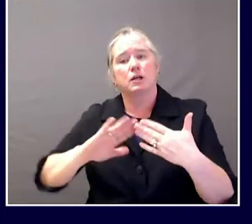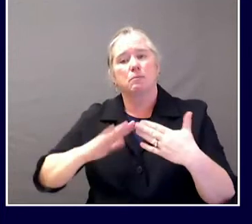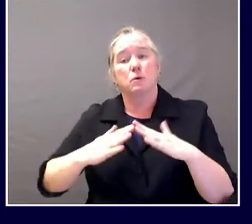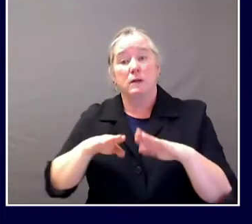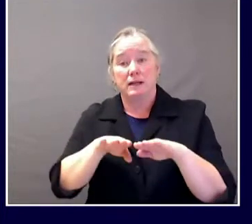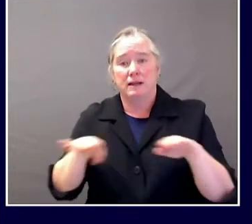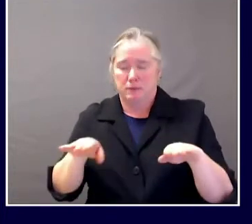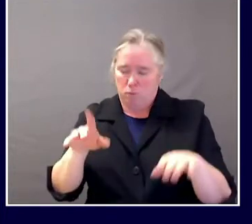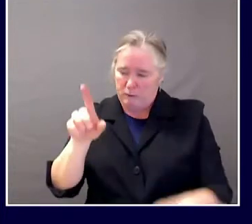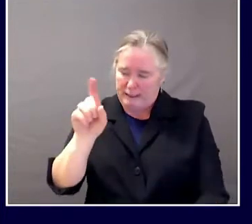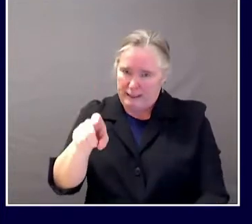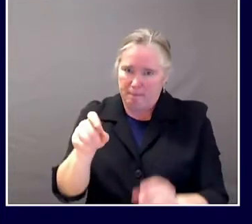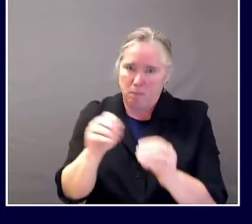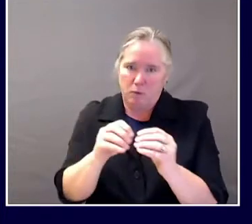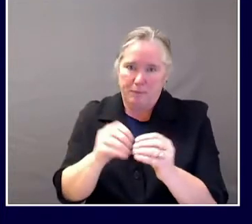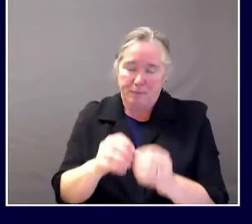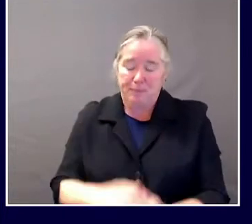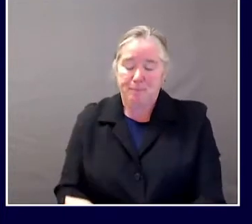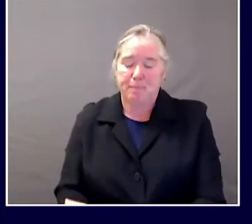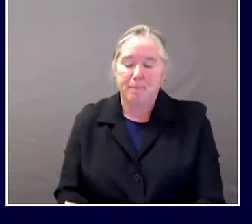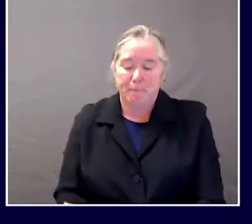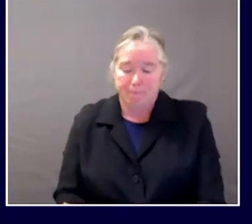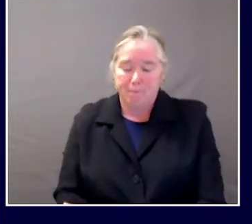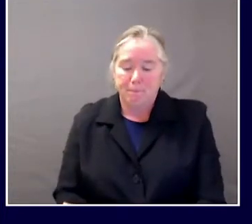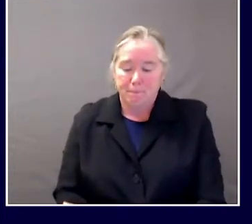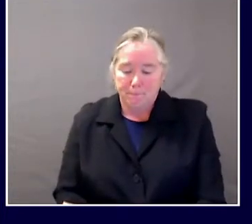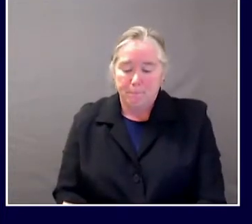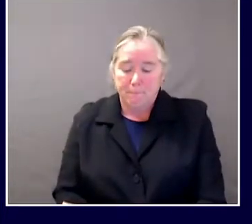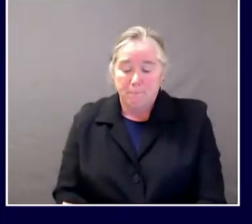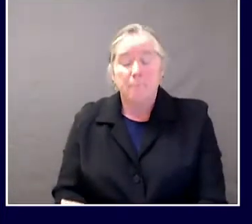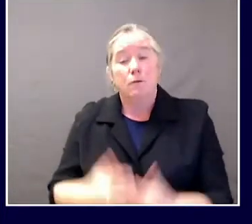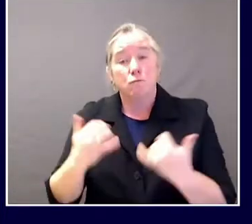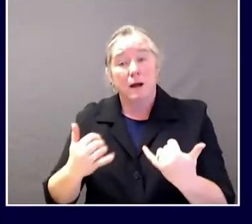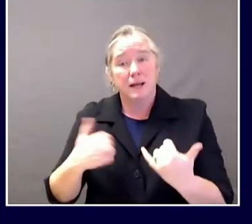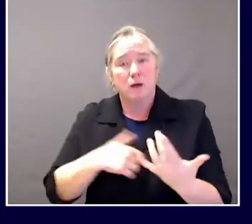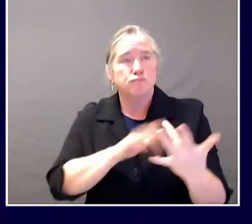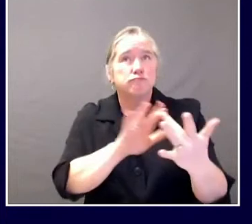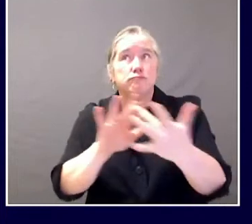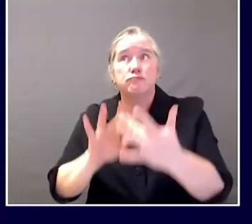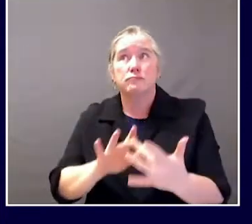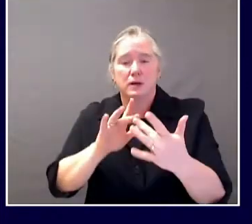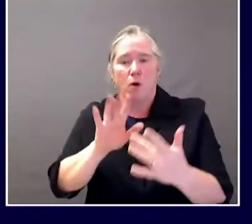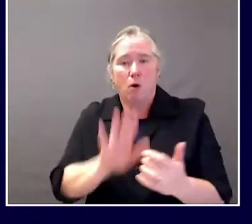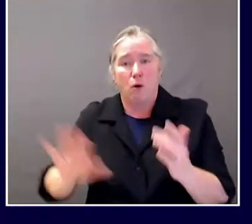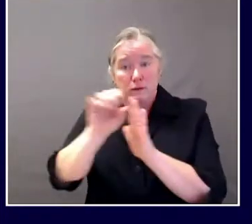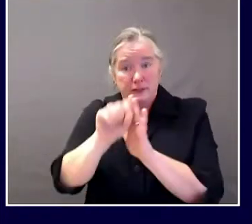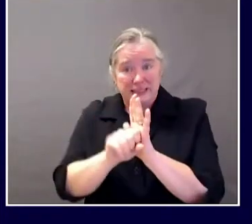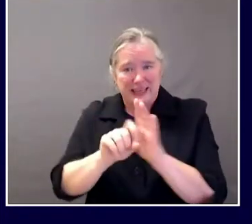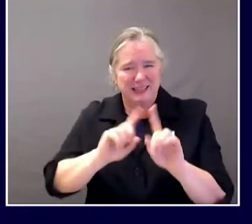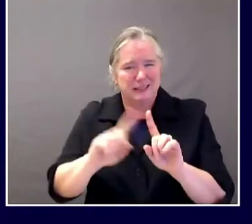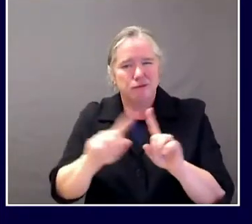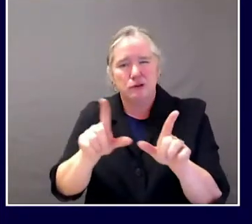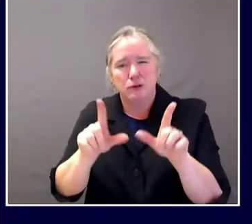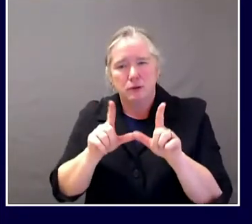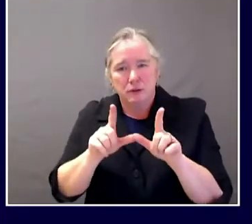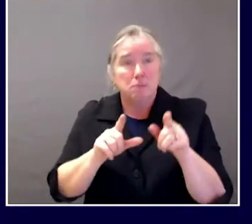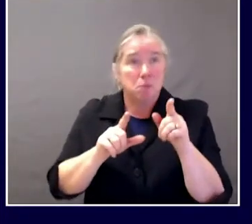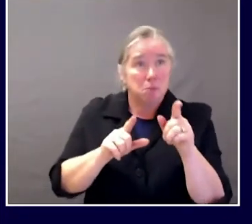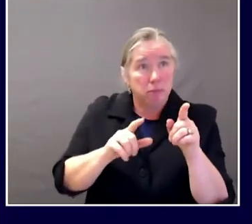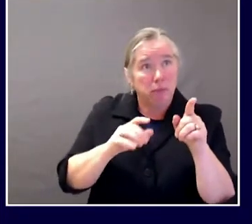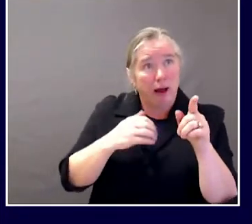that. We are working right now with sites across the state of Maine to be able to offer that